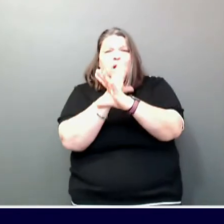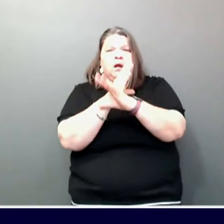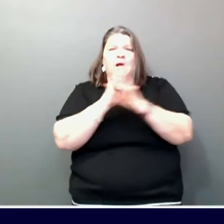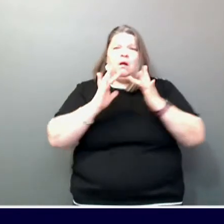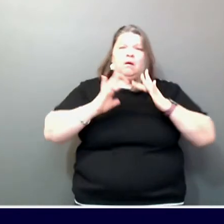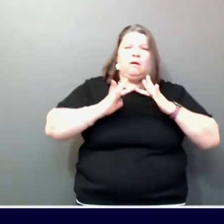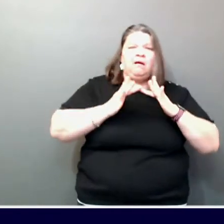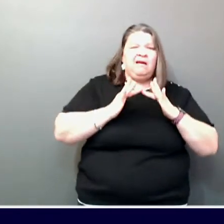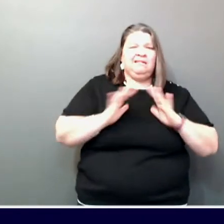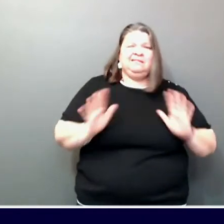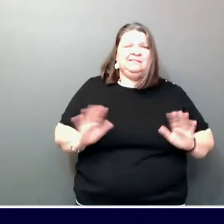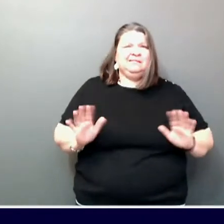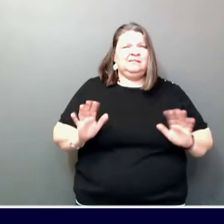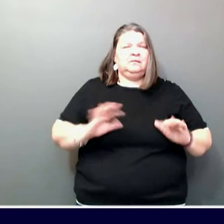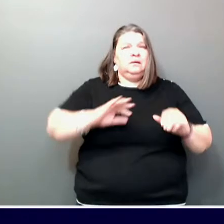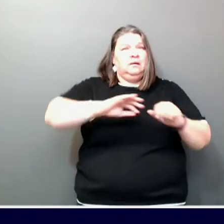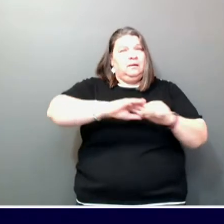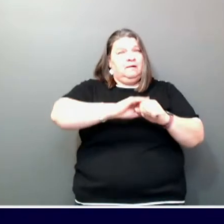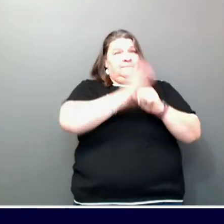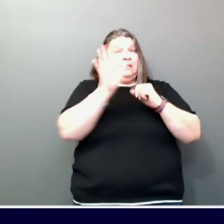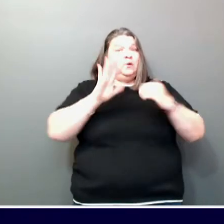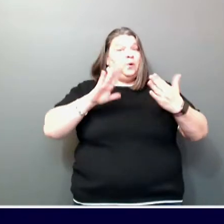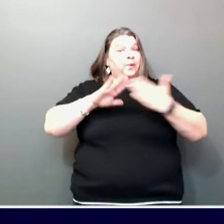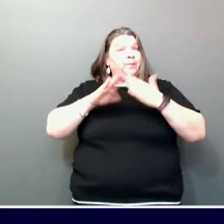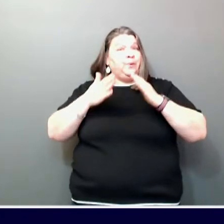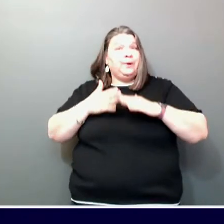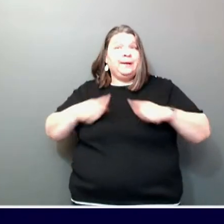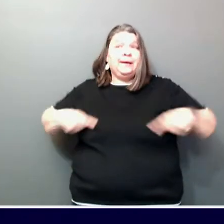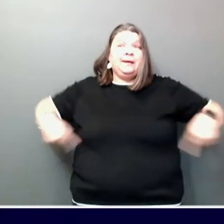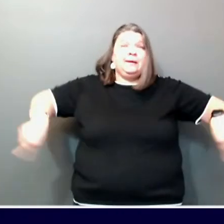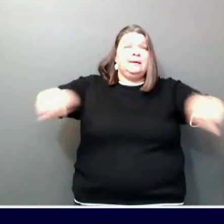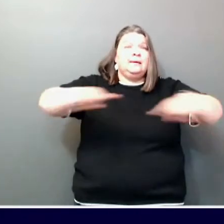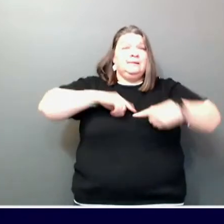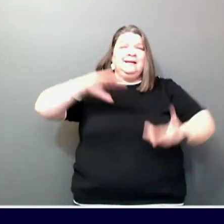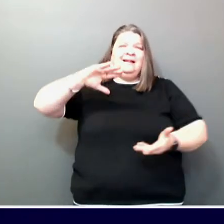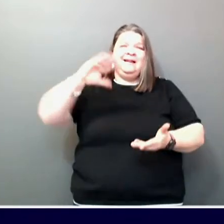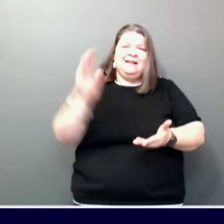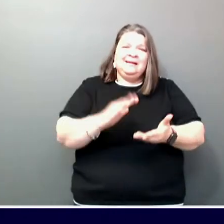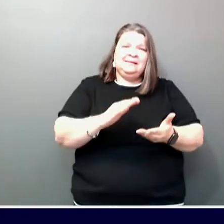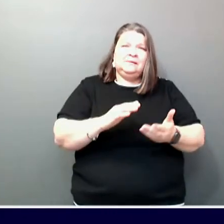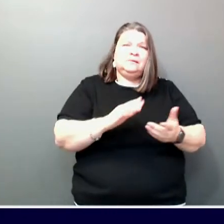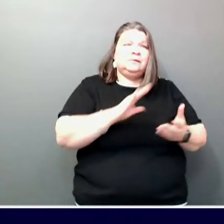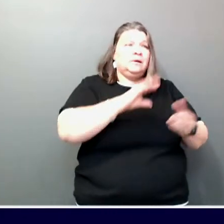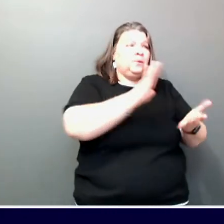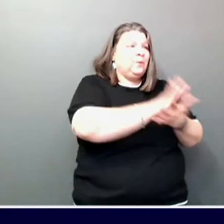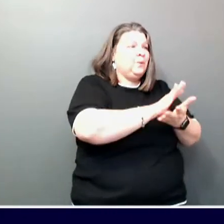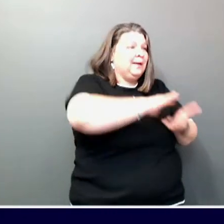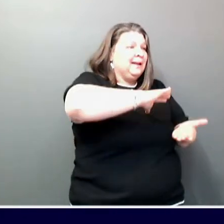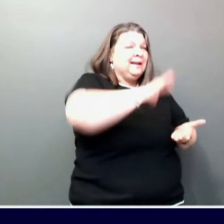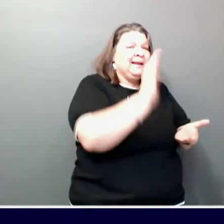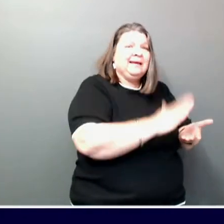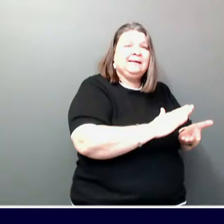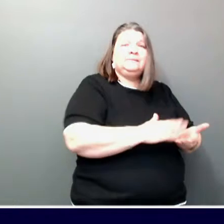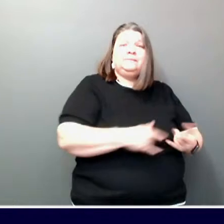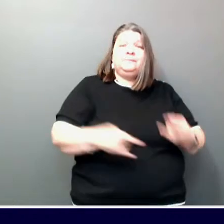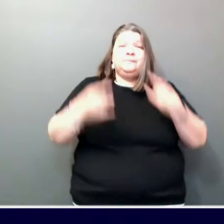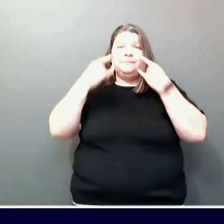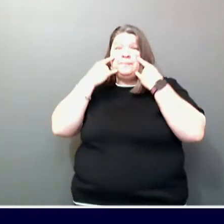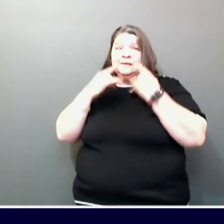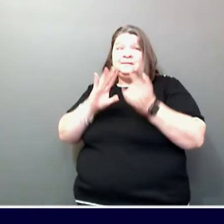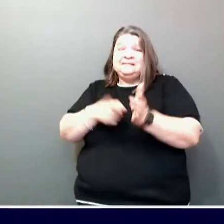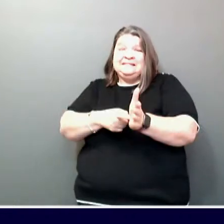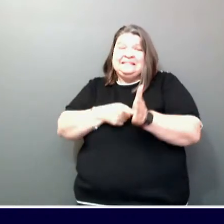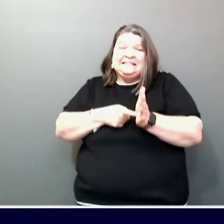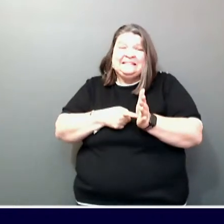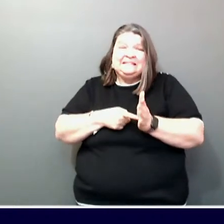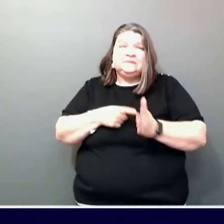of transmission in schools comes down, and thus the need for masking goes down. Basically, when